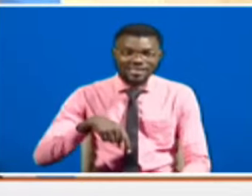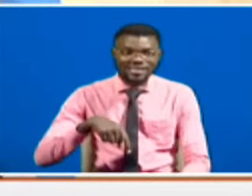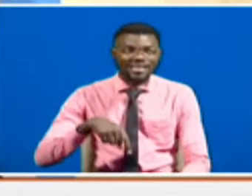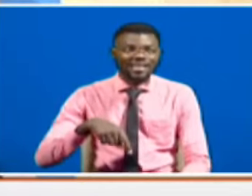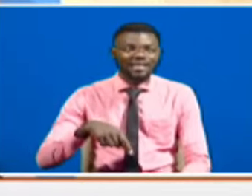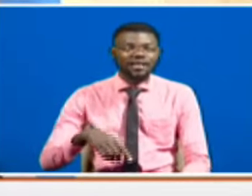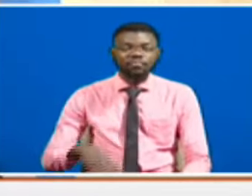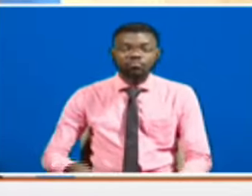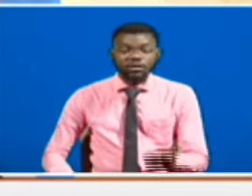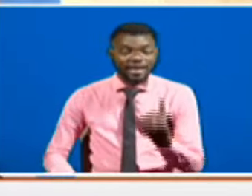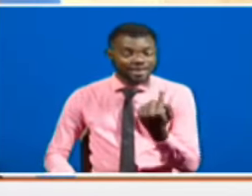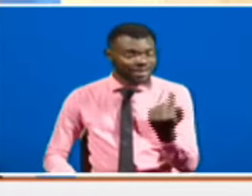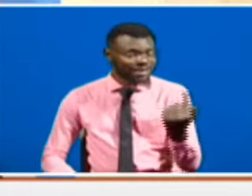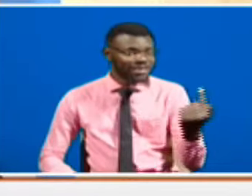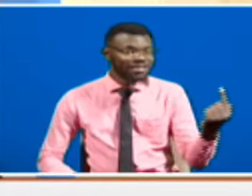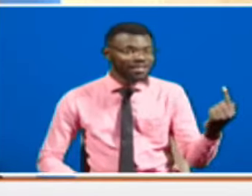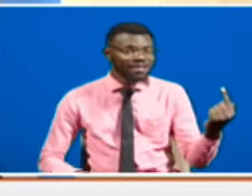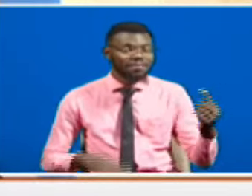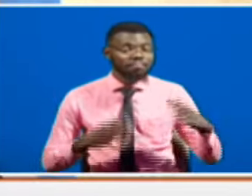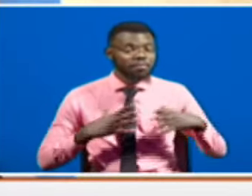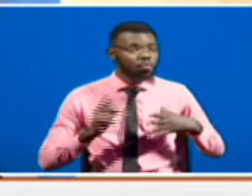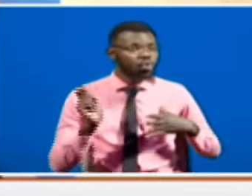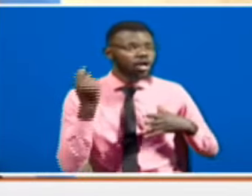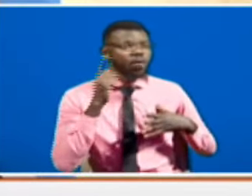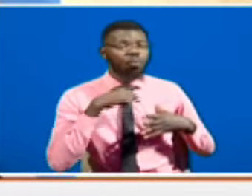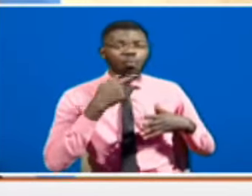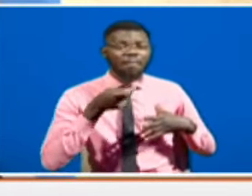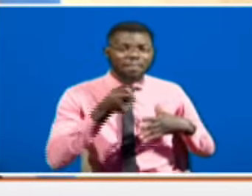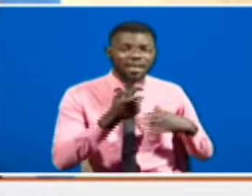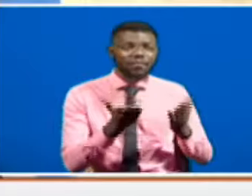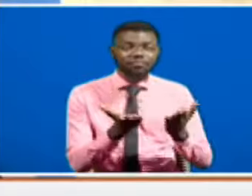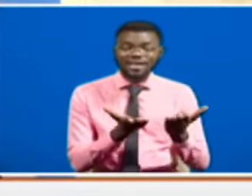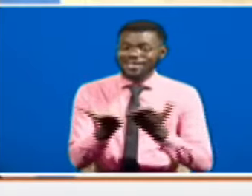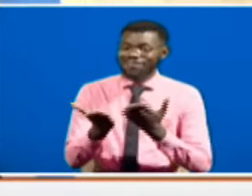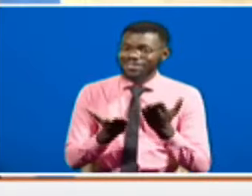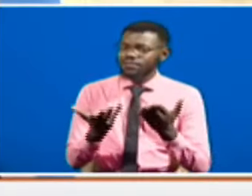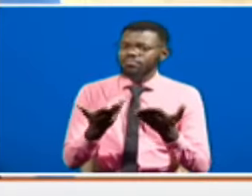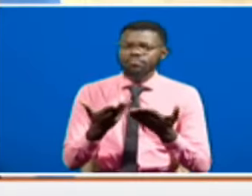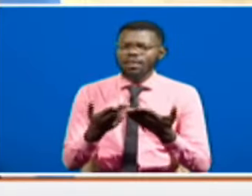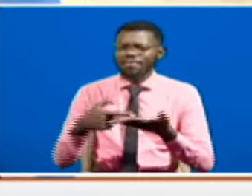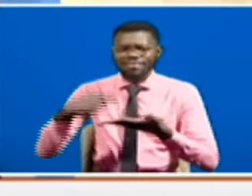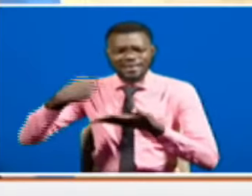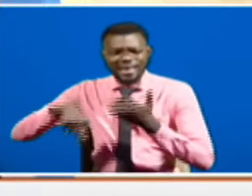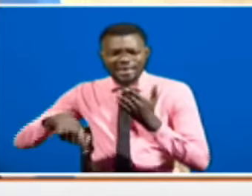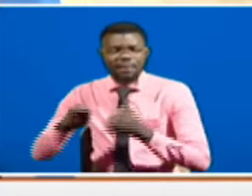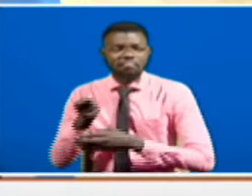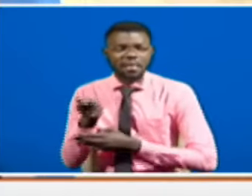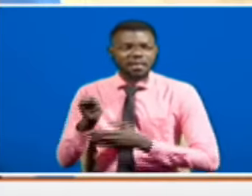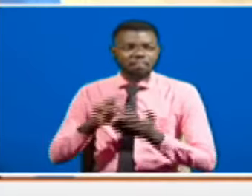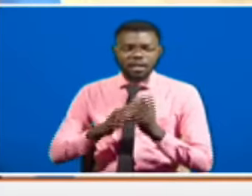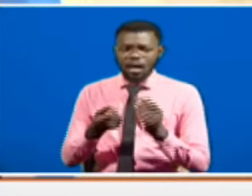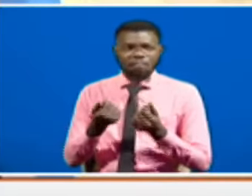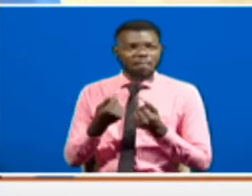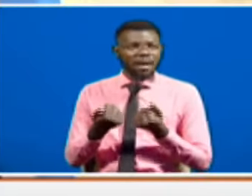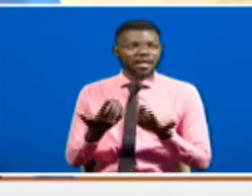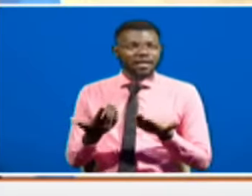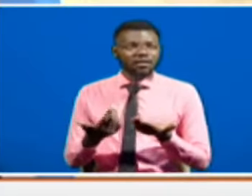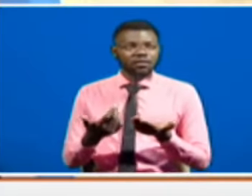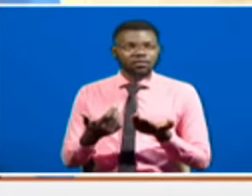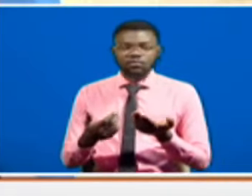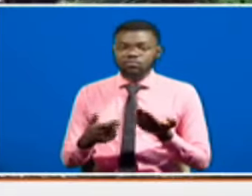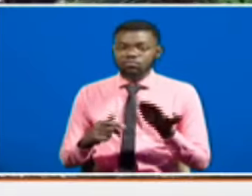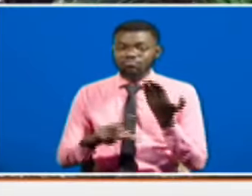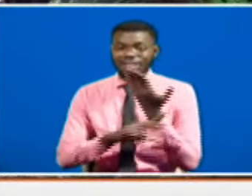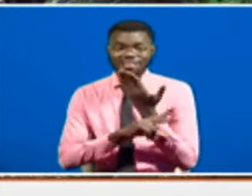every Kenyan who pays for whatever service or pays whatever tax, that money should not be stolen by